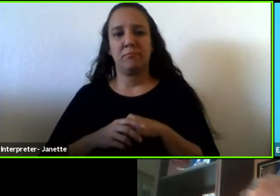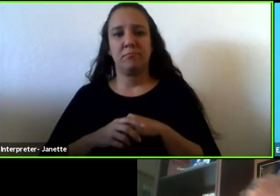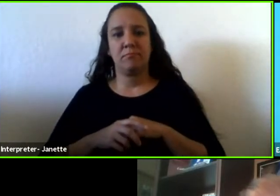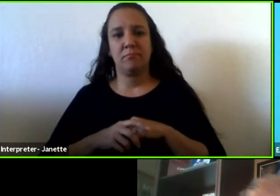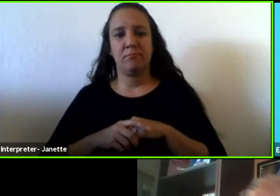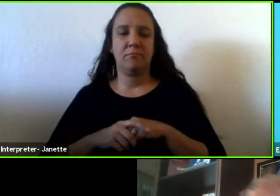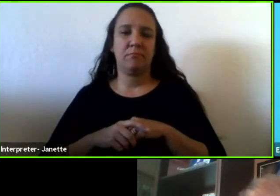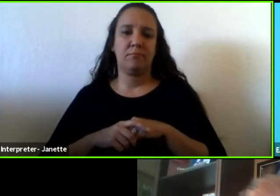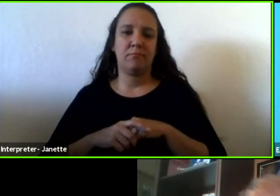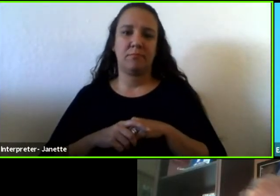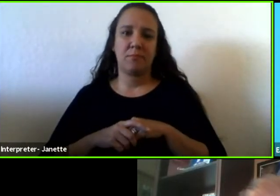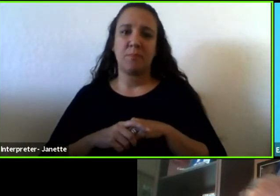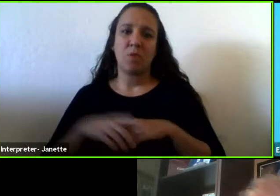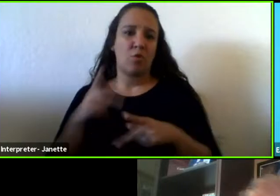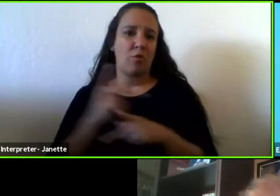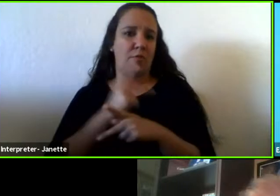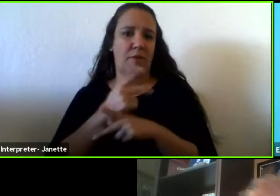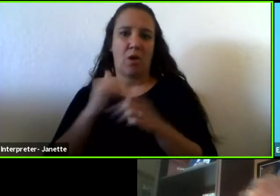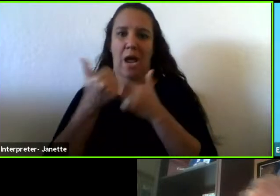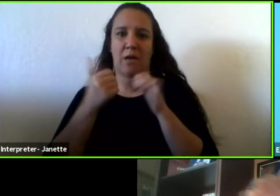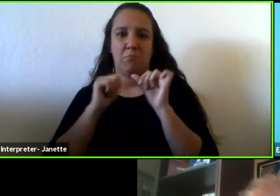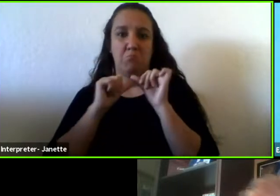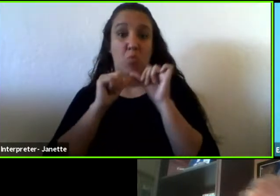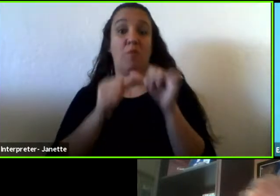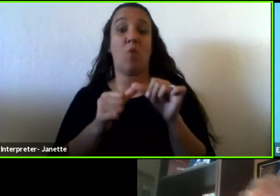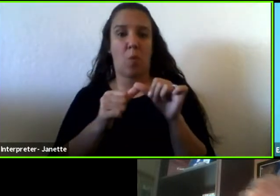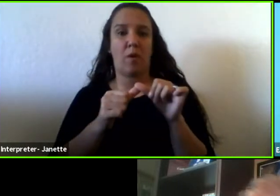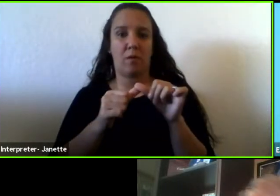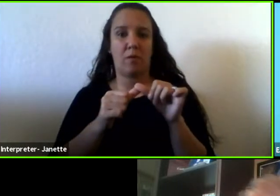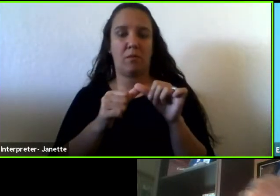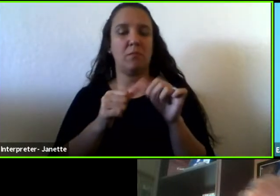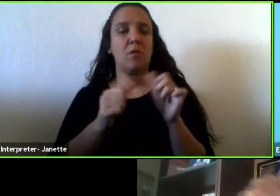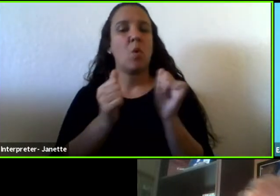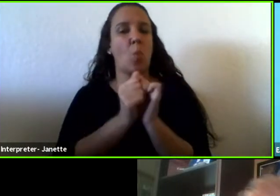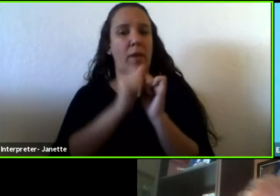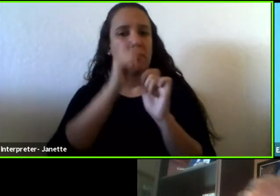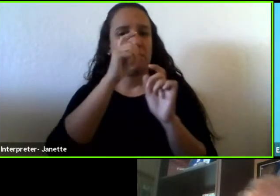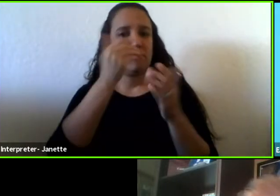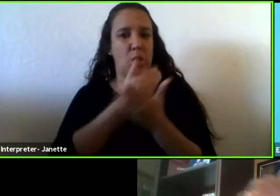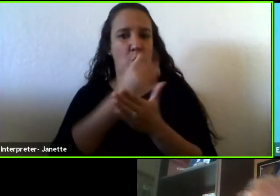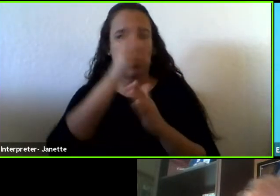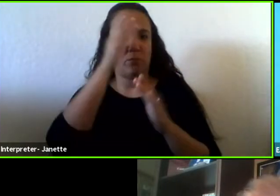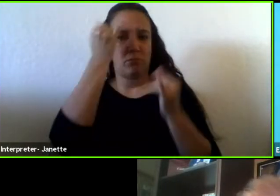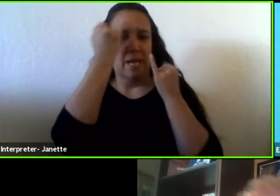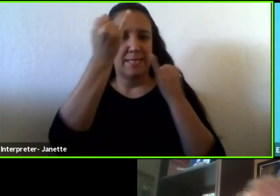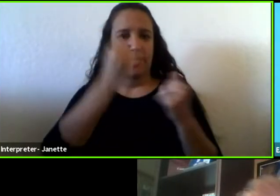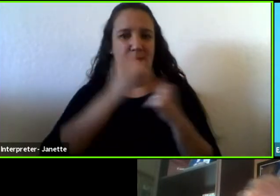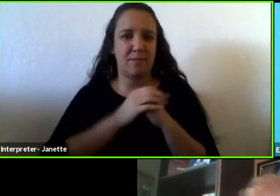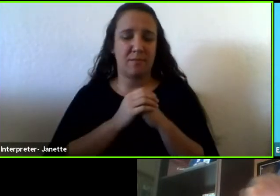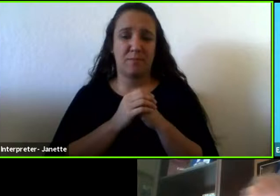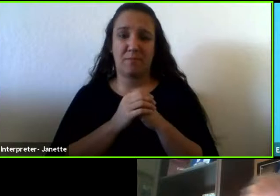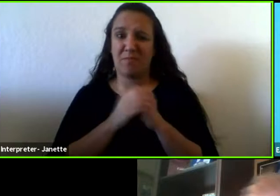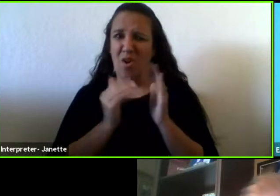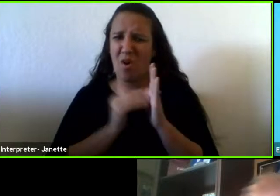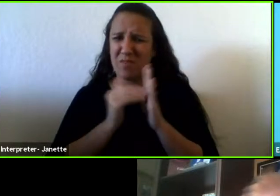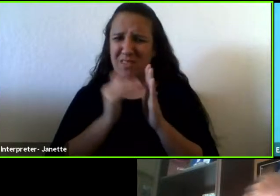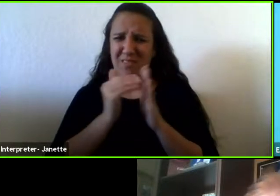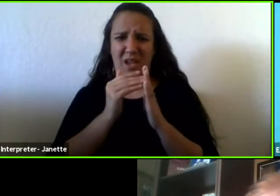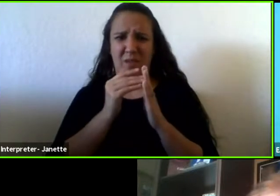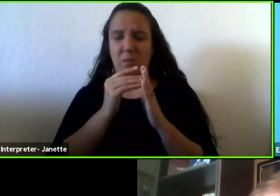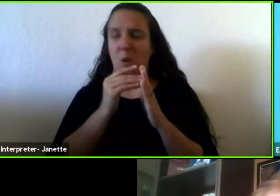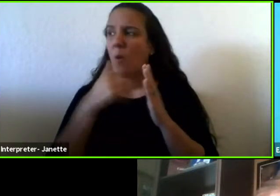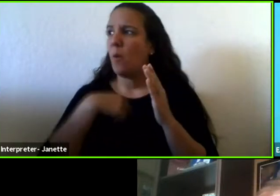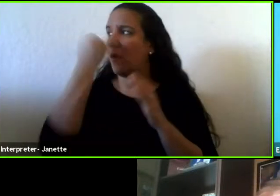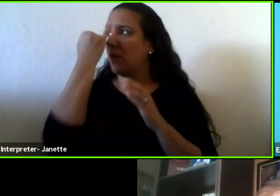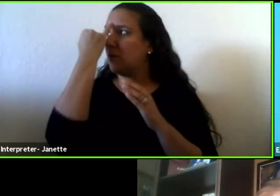in and move forward, because I think that the ideas are here. It's just that we don't actually share them. We don't talk about them, and we don't process